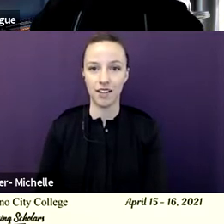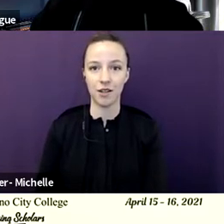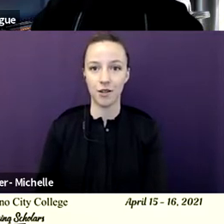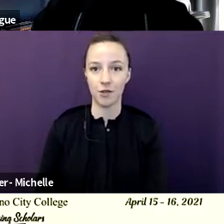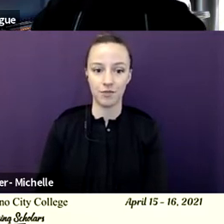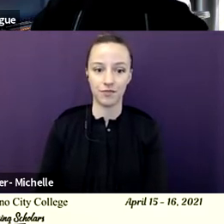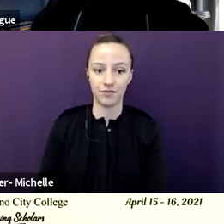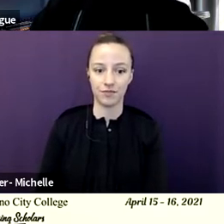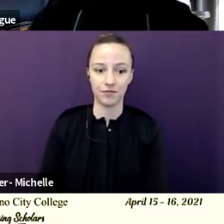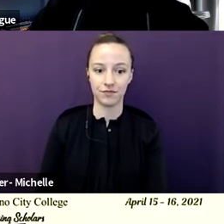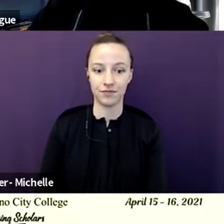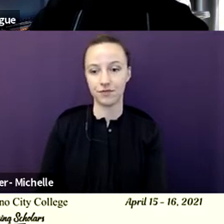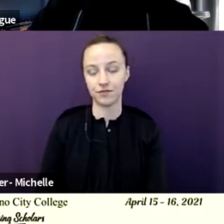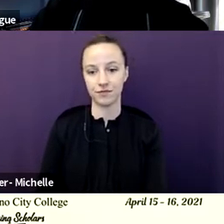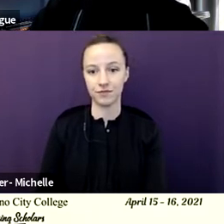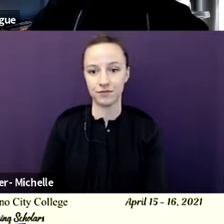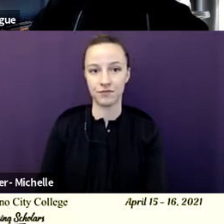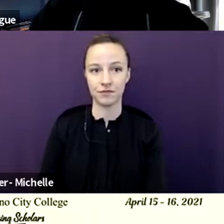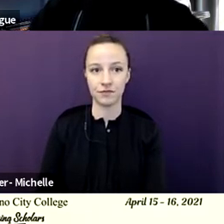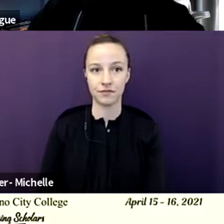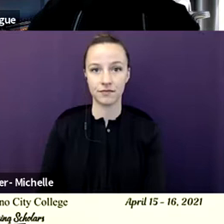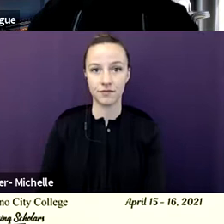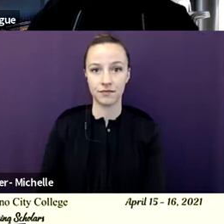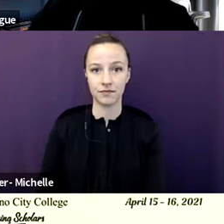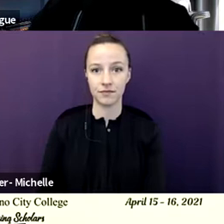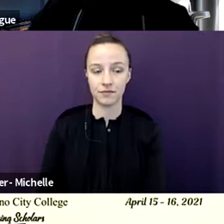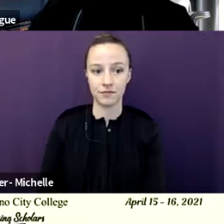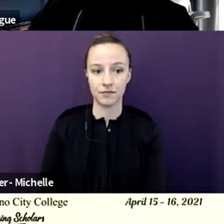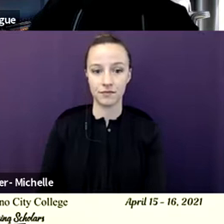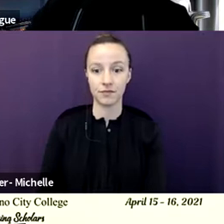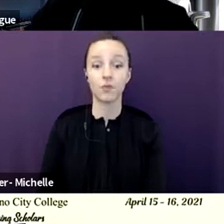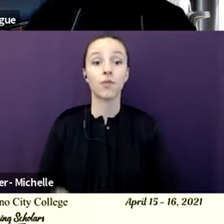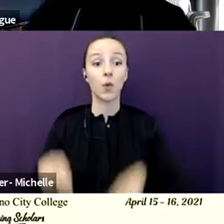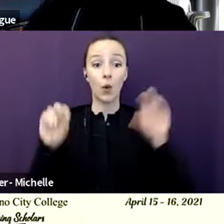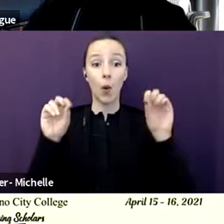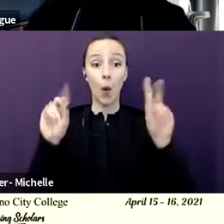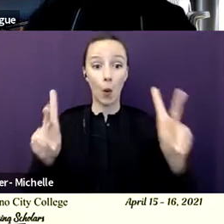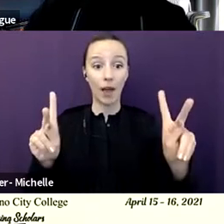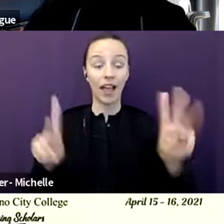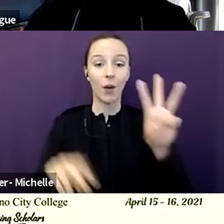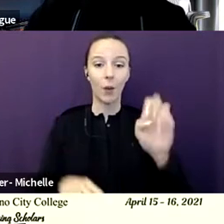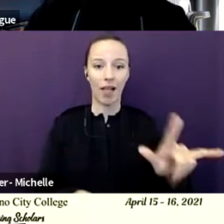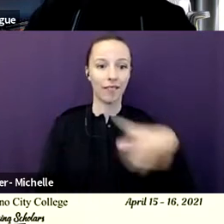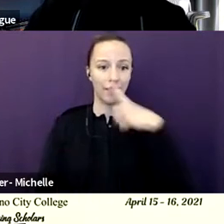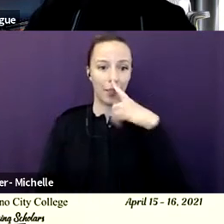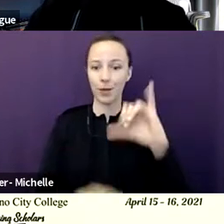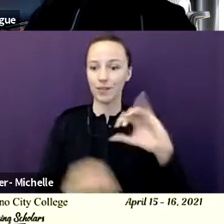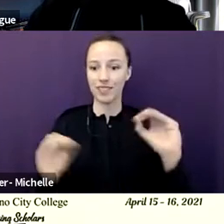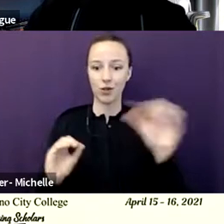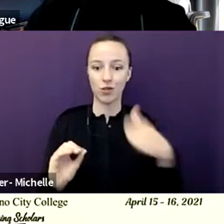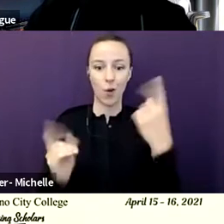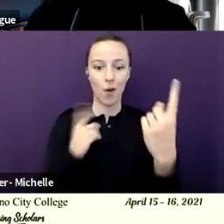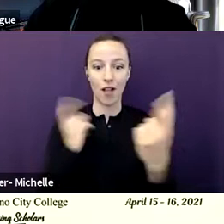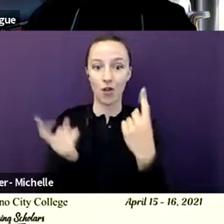Okay, well, looks like there's no other questions.